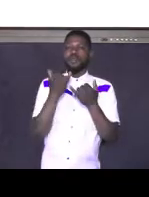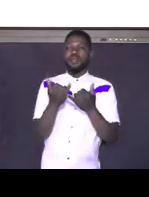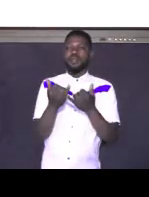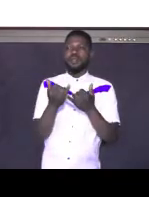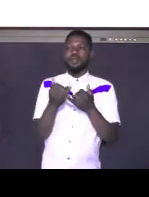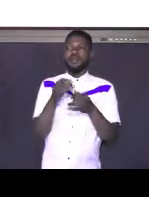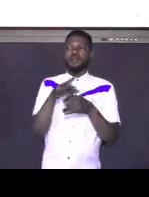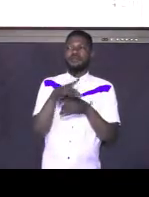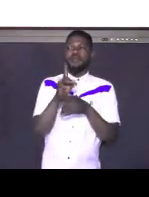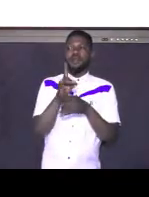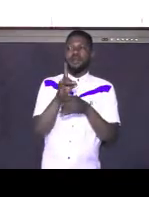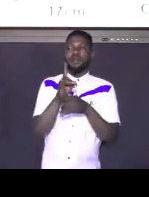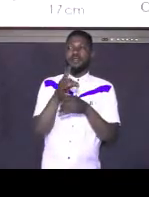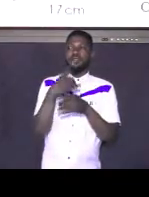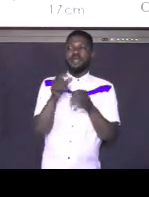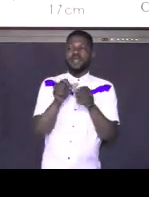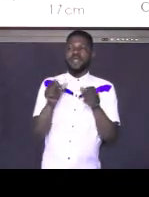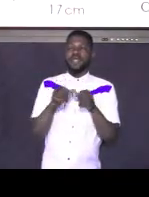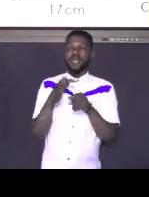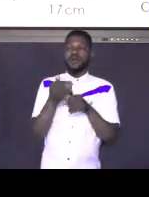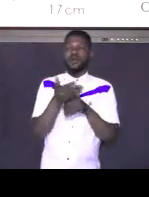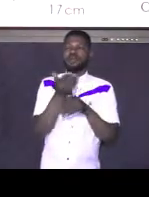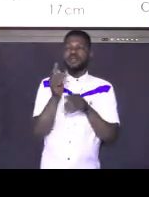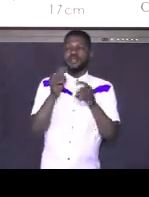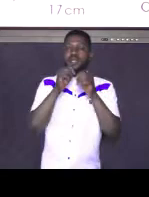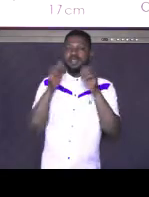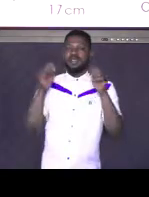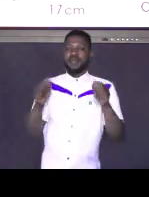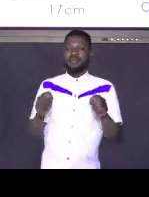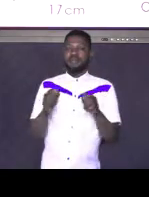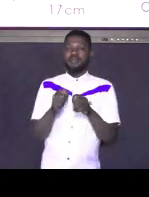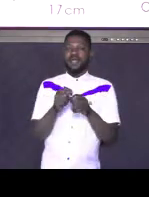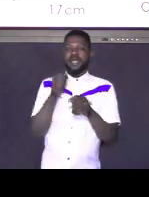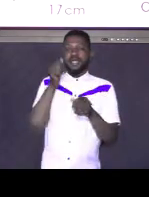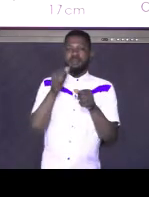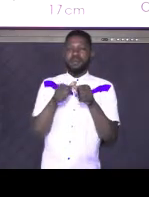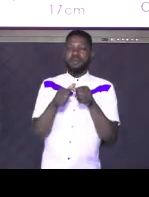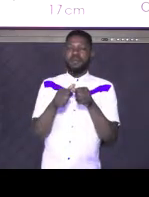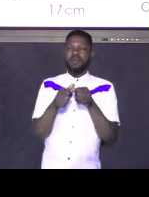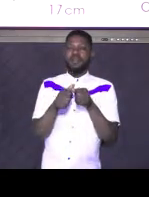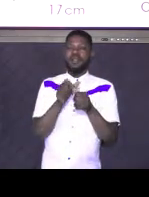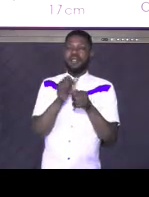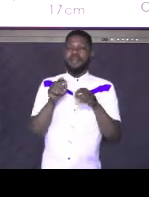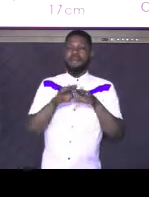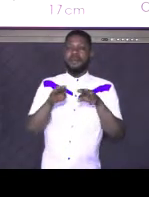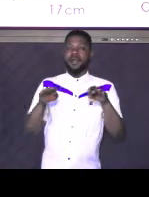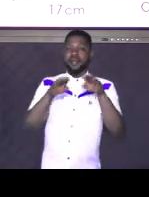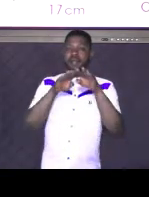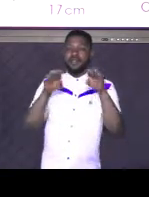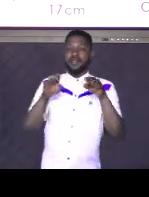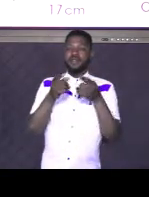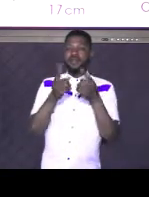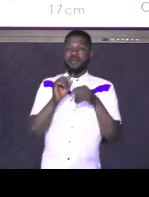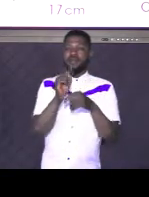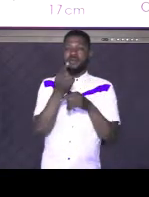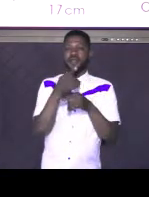up right about now. Find the areas of these trapezoids. Remember, the parallel sides come